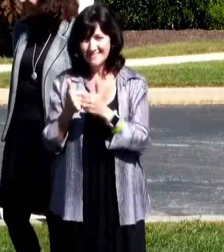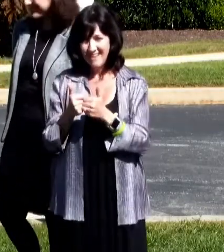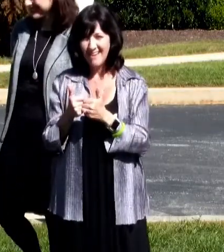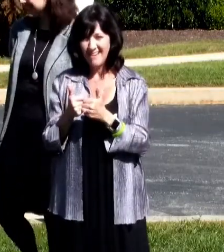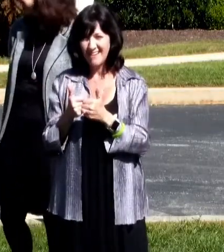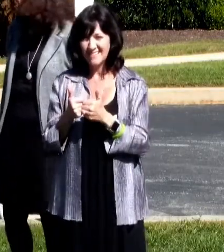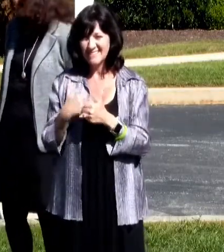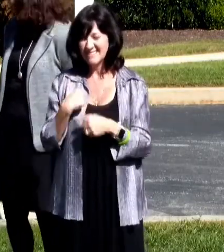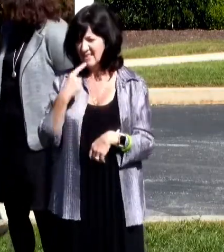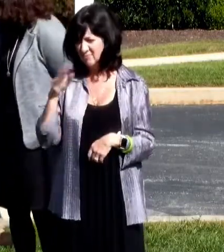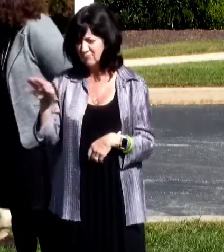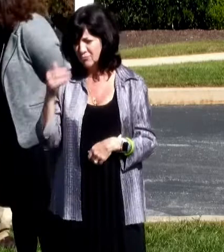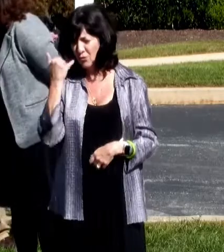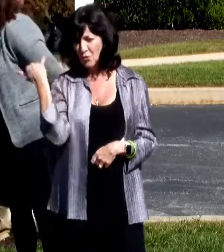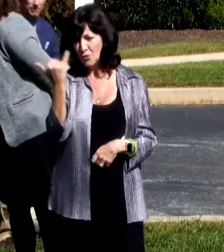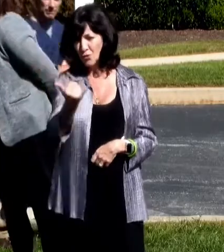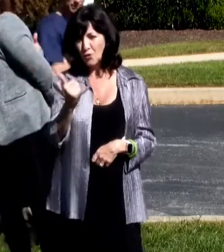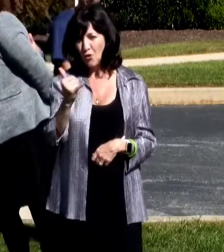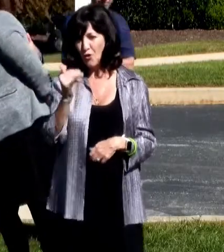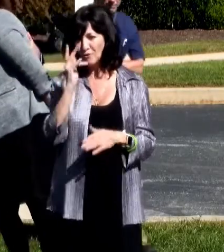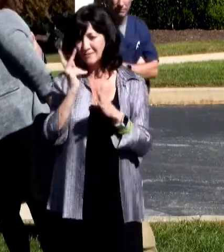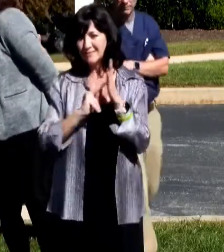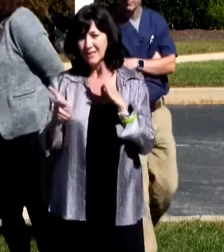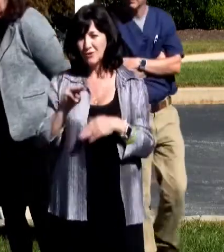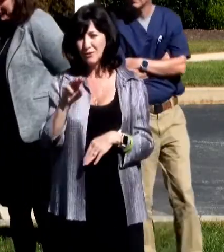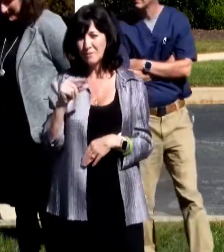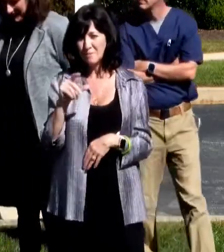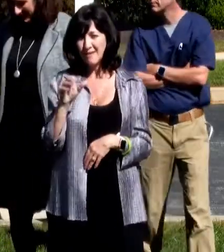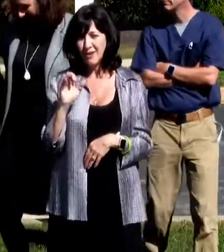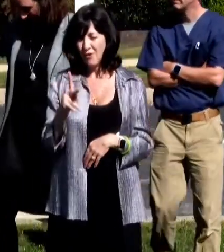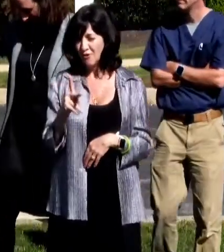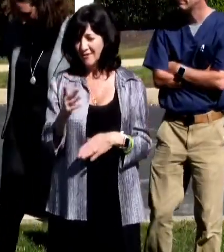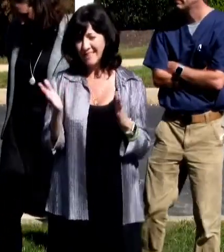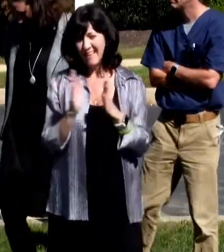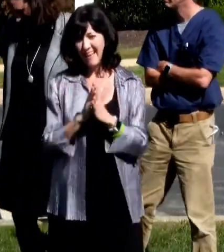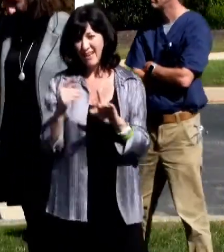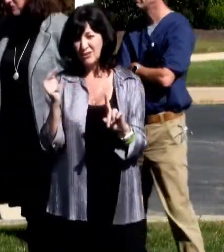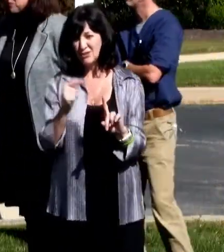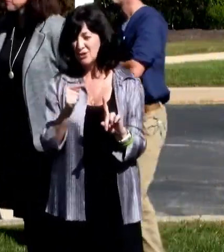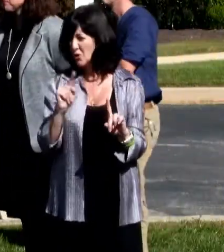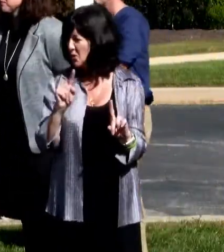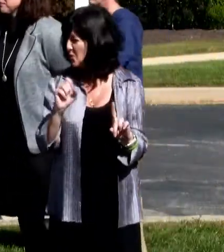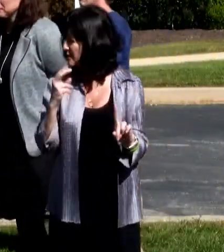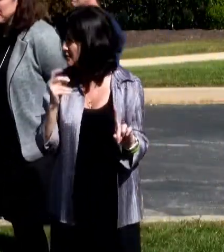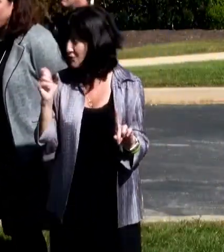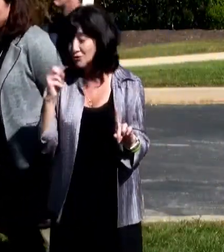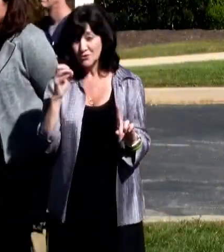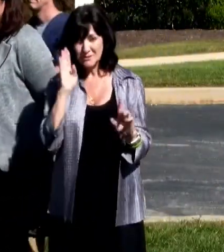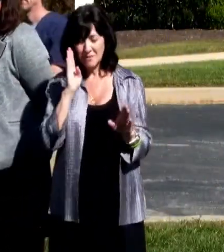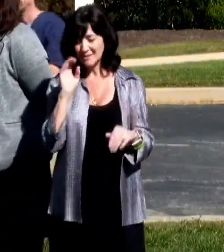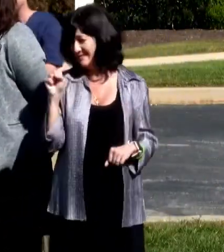call Secretary McGarrick and ask her, where is she? Is she paying attention?